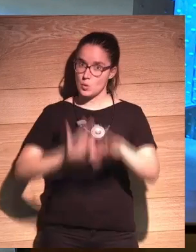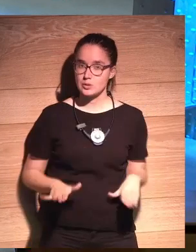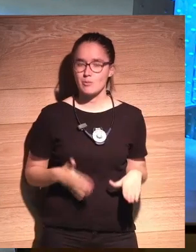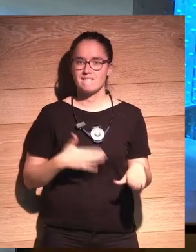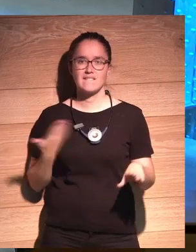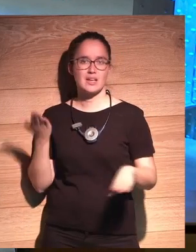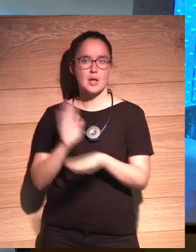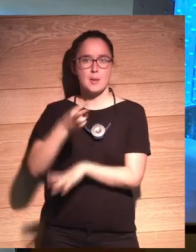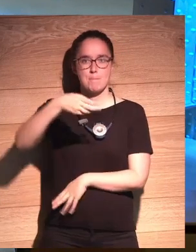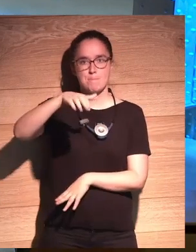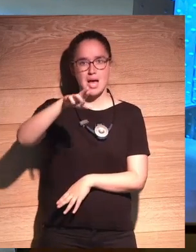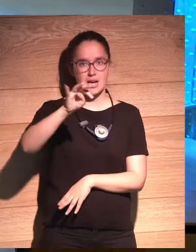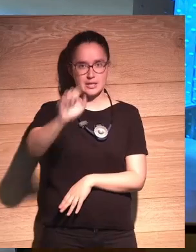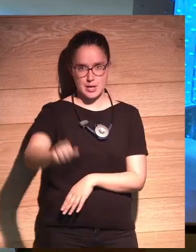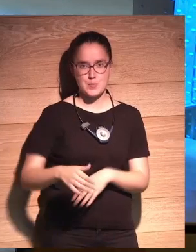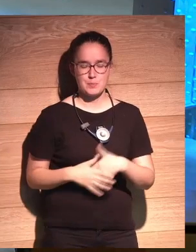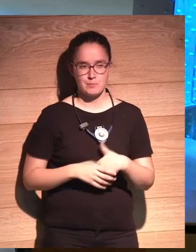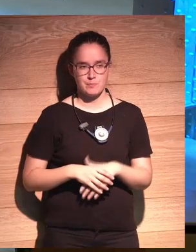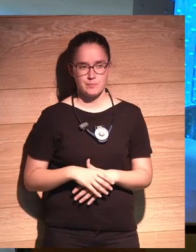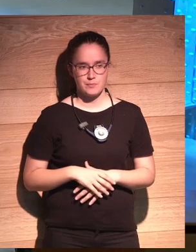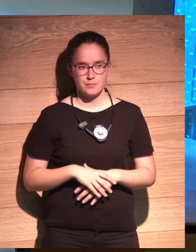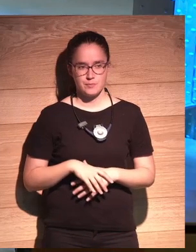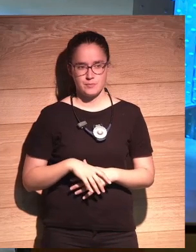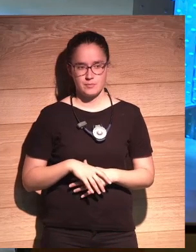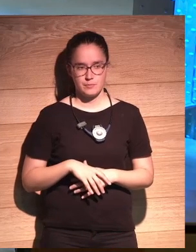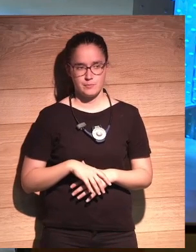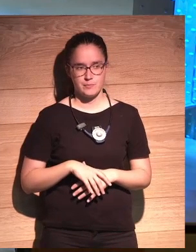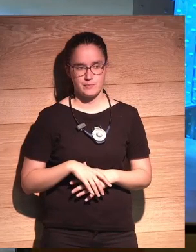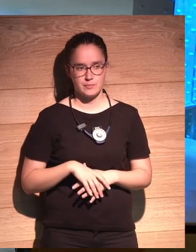management, etc. And finally, I would like to introduce Marta.